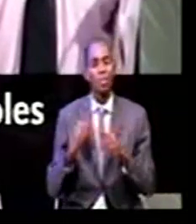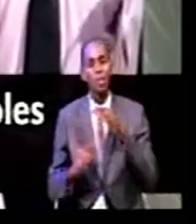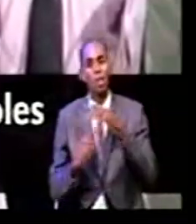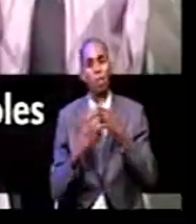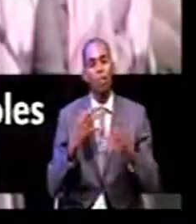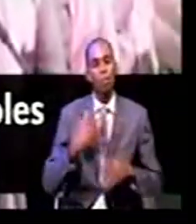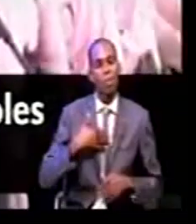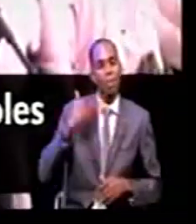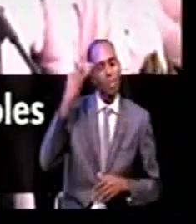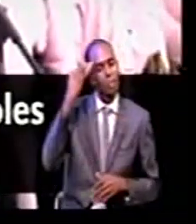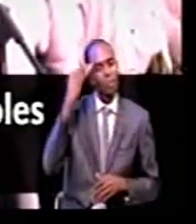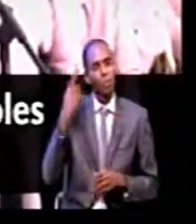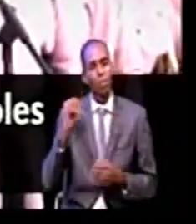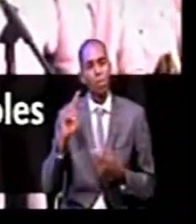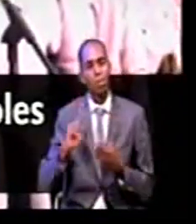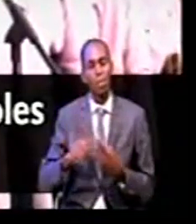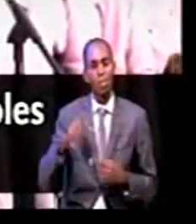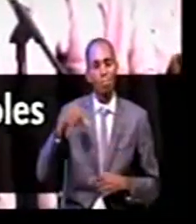my